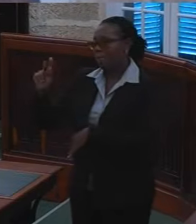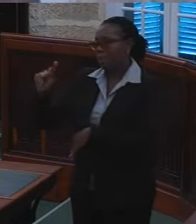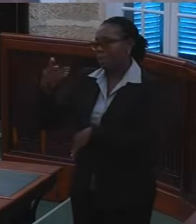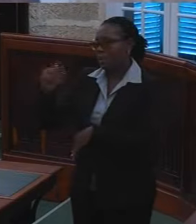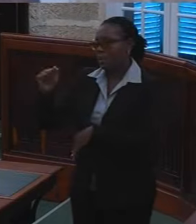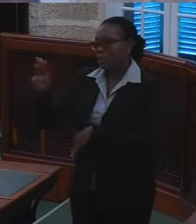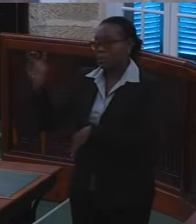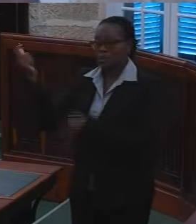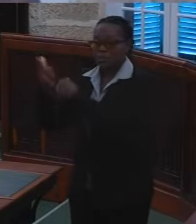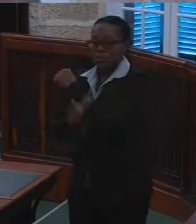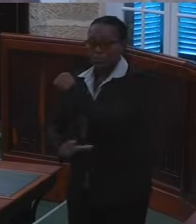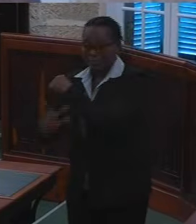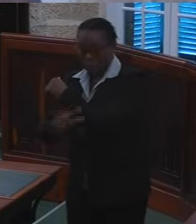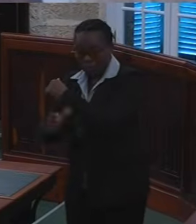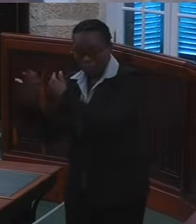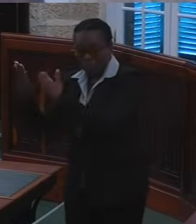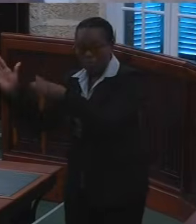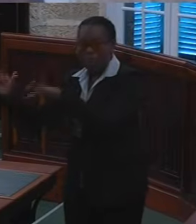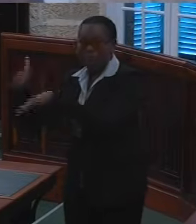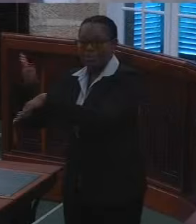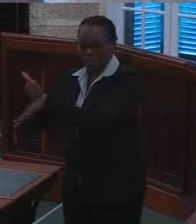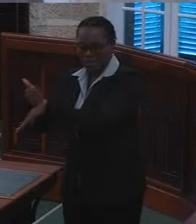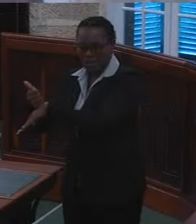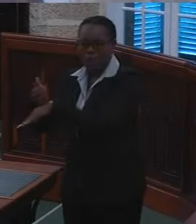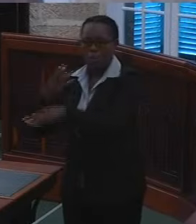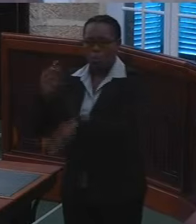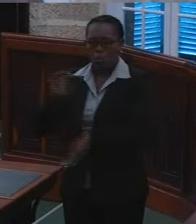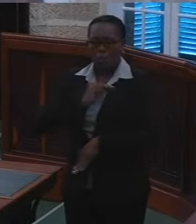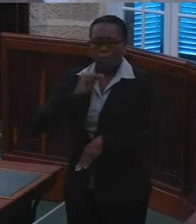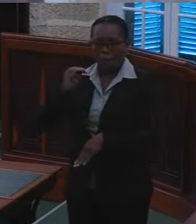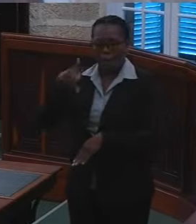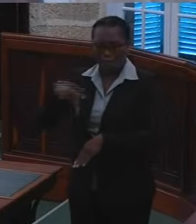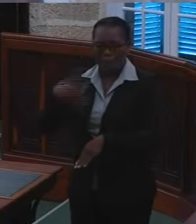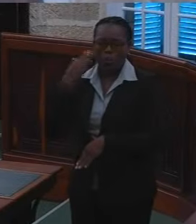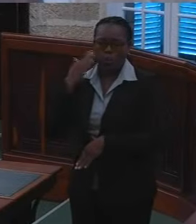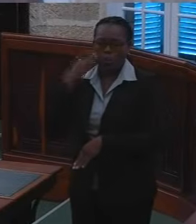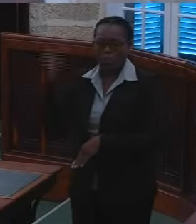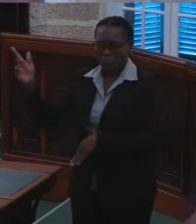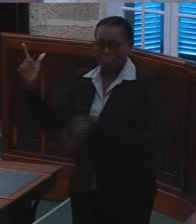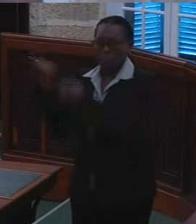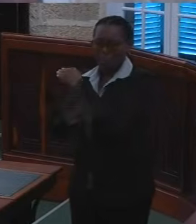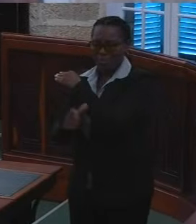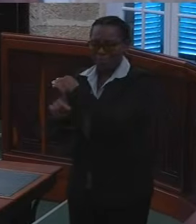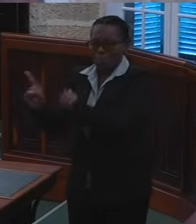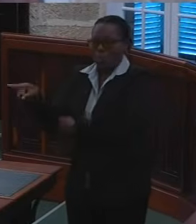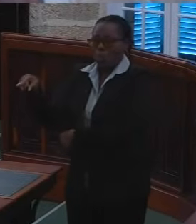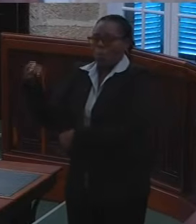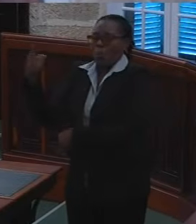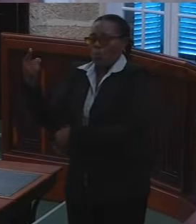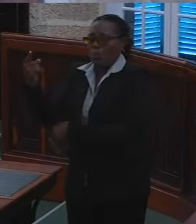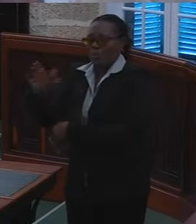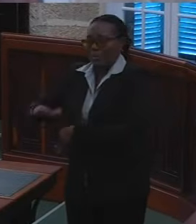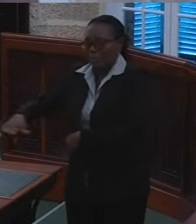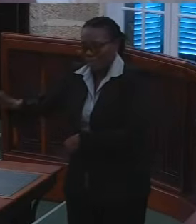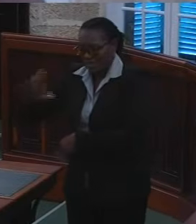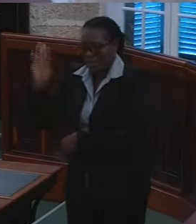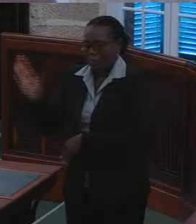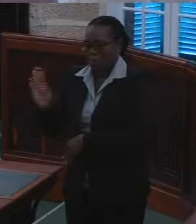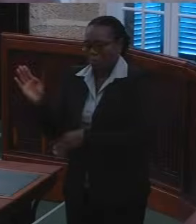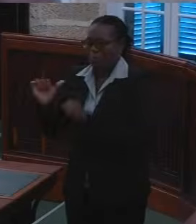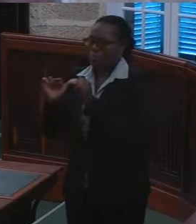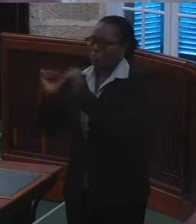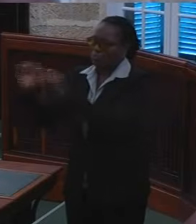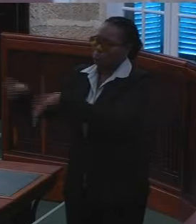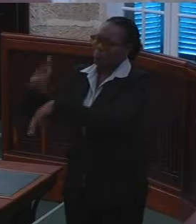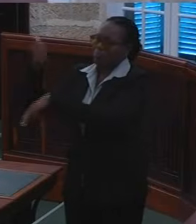Parliament will be happy to hear that. In St. Lucie, the only female parish in Barbados, there is going to be a level of fertility. So look